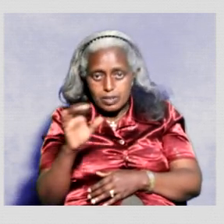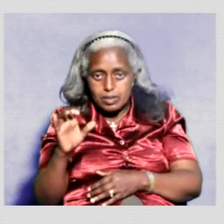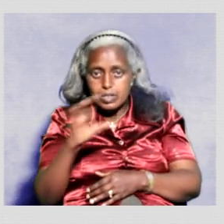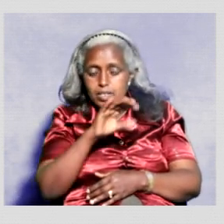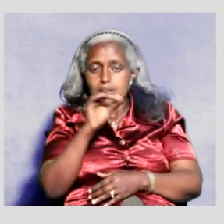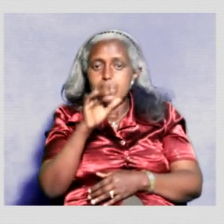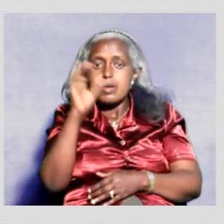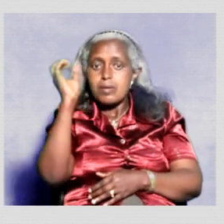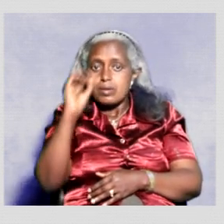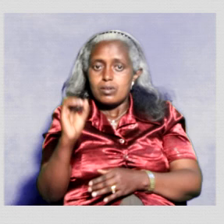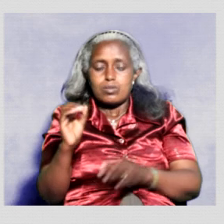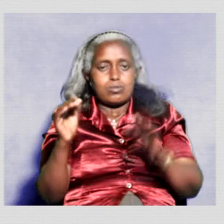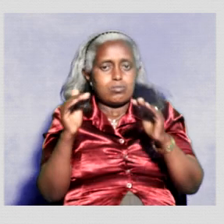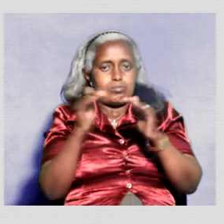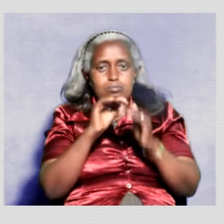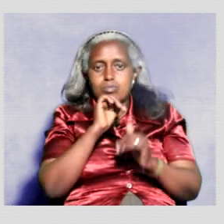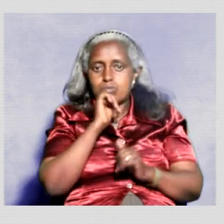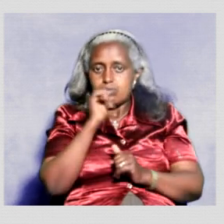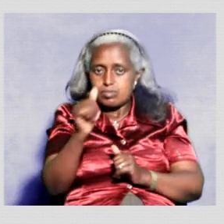not the same.